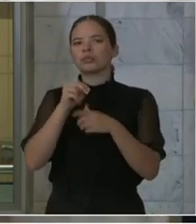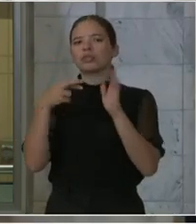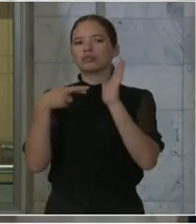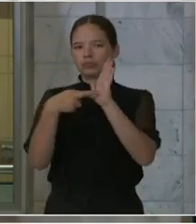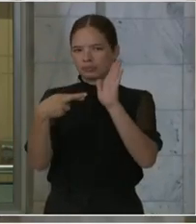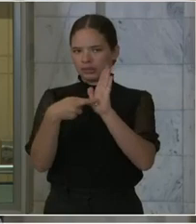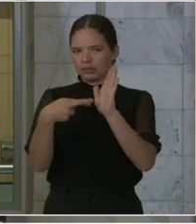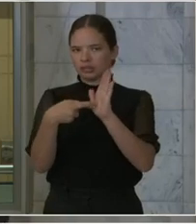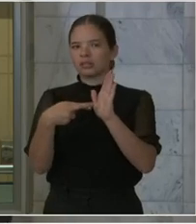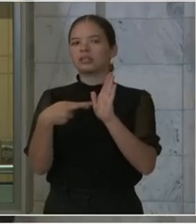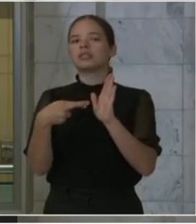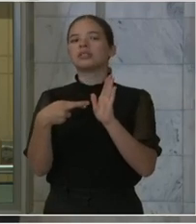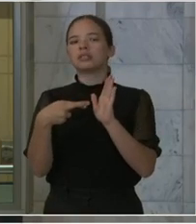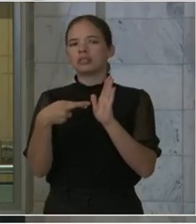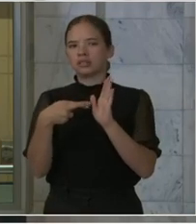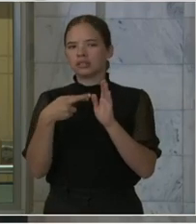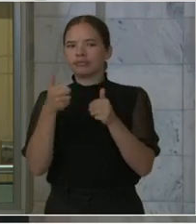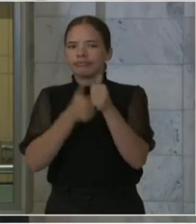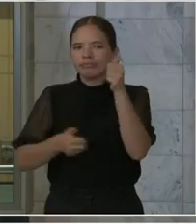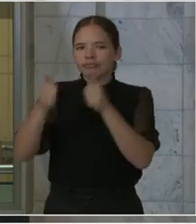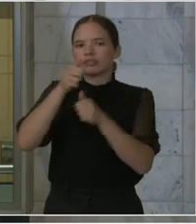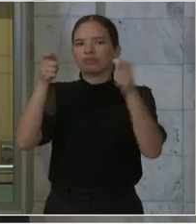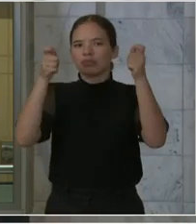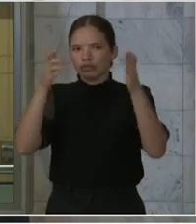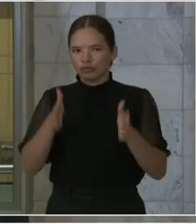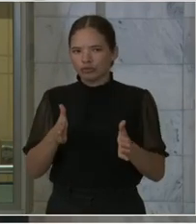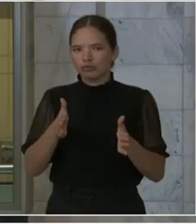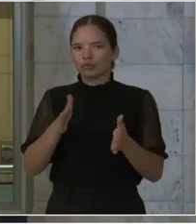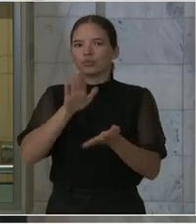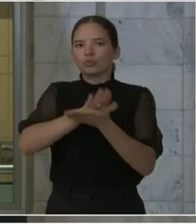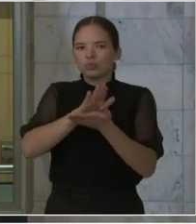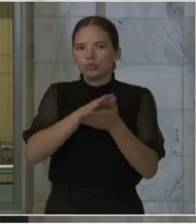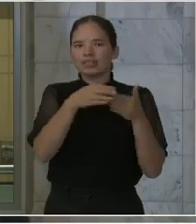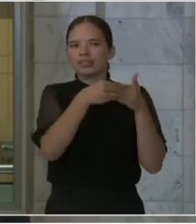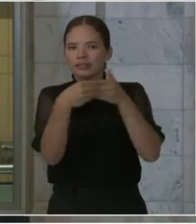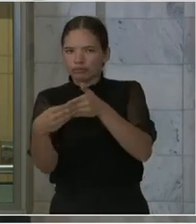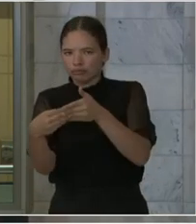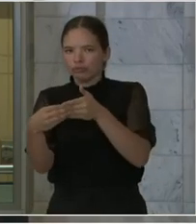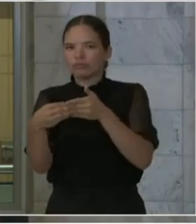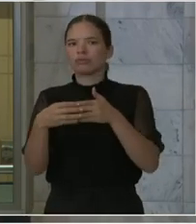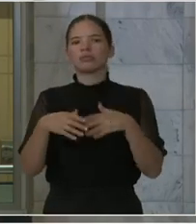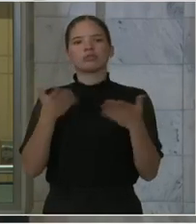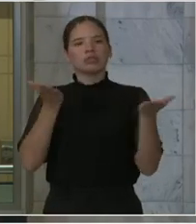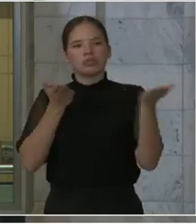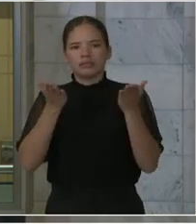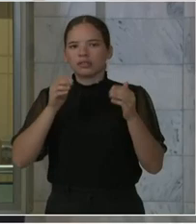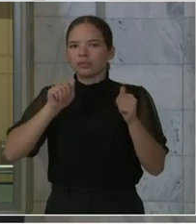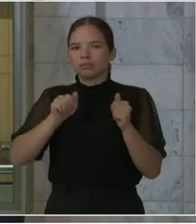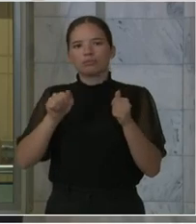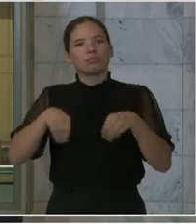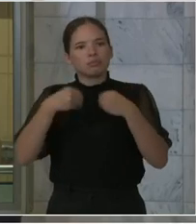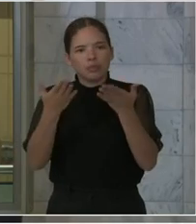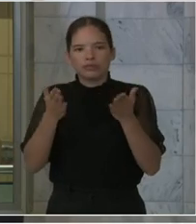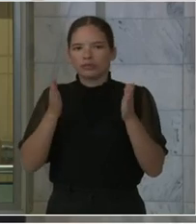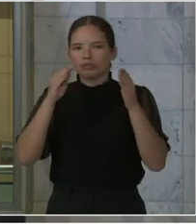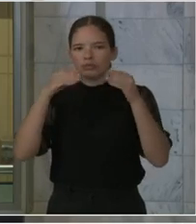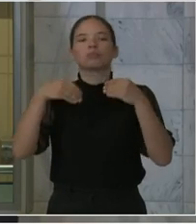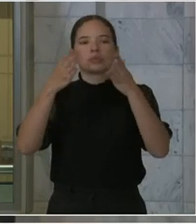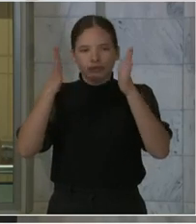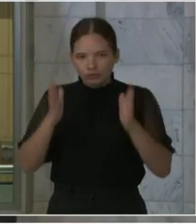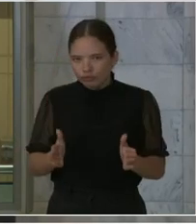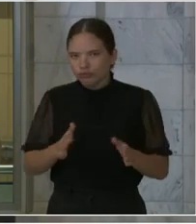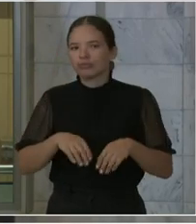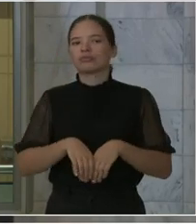represent administrators, directors, coordinators, as well as service providers, related service providers, psychologists, social workers,